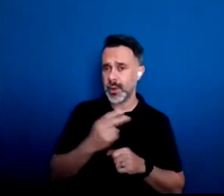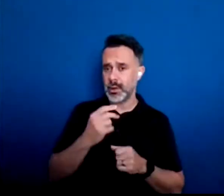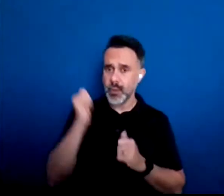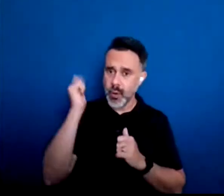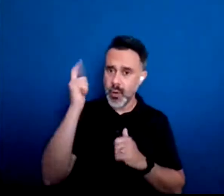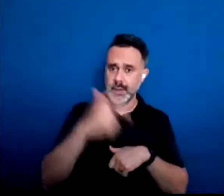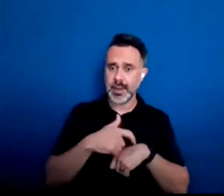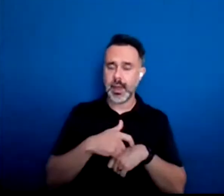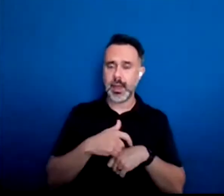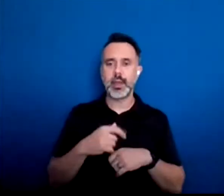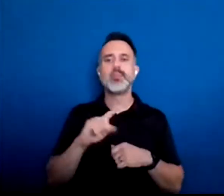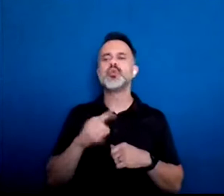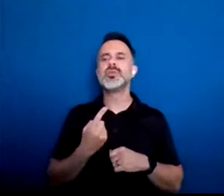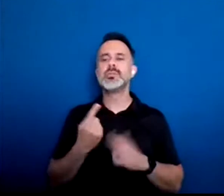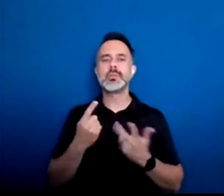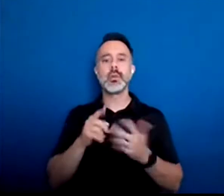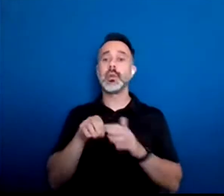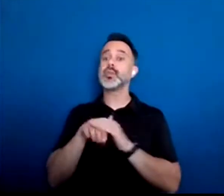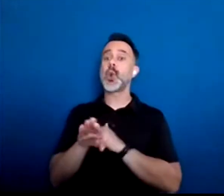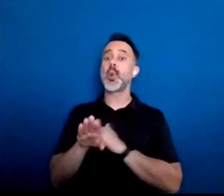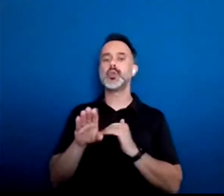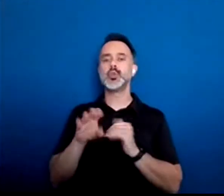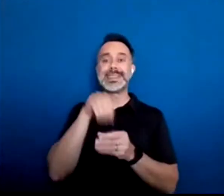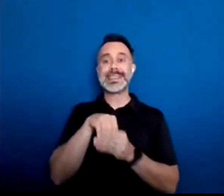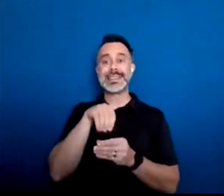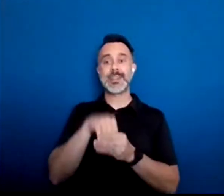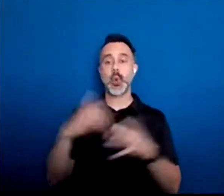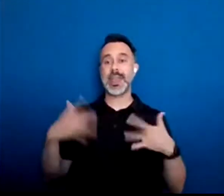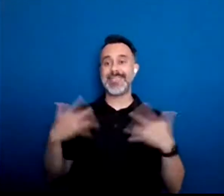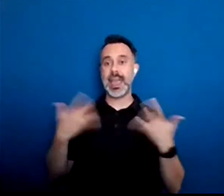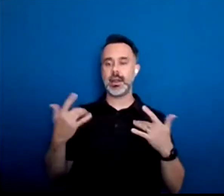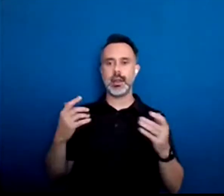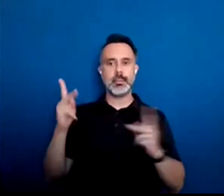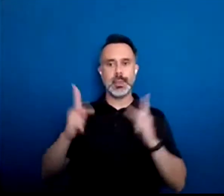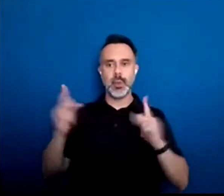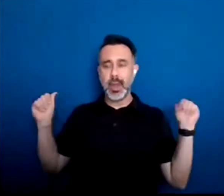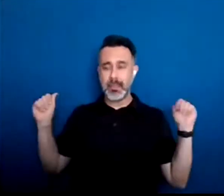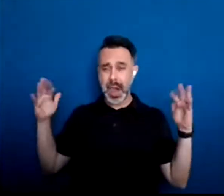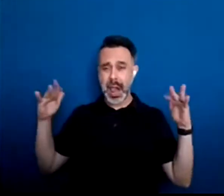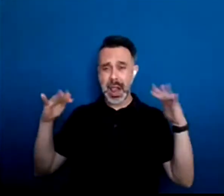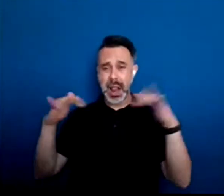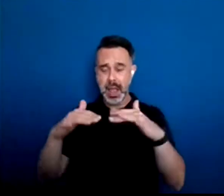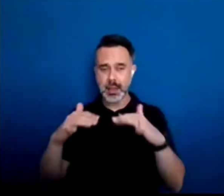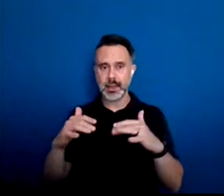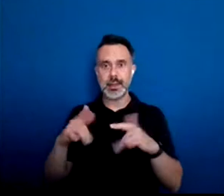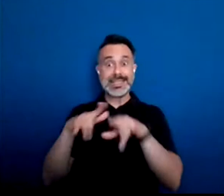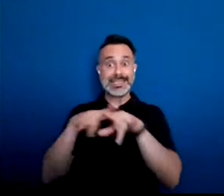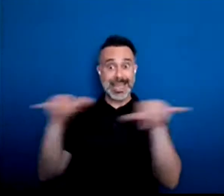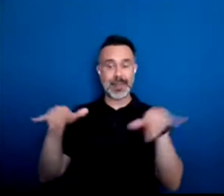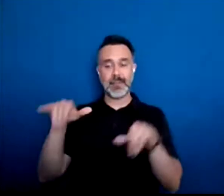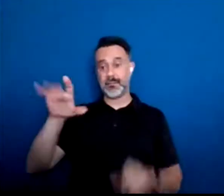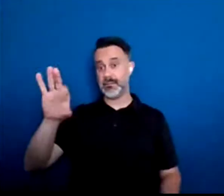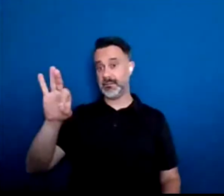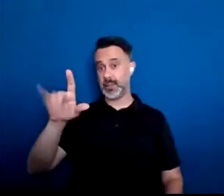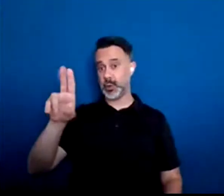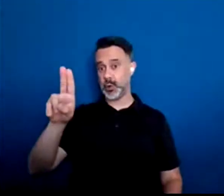into an event that, right, an indoor event with a lot of people and there's flu circulating around, why not add